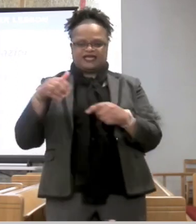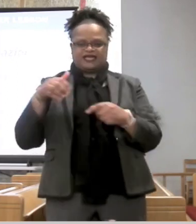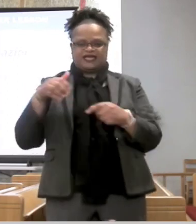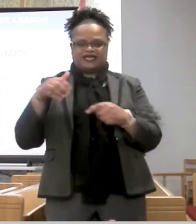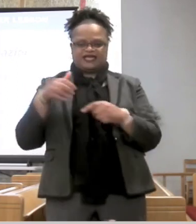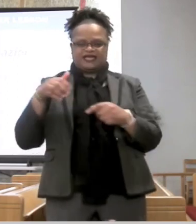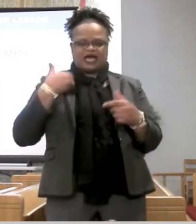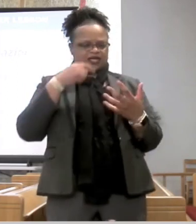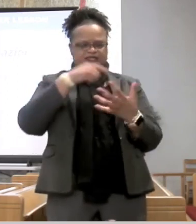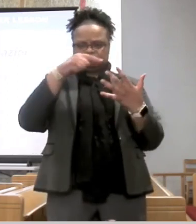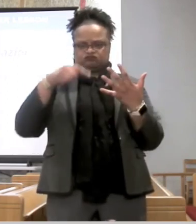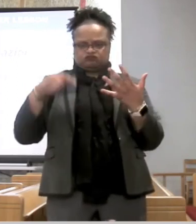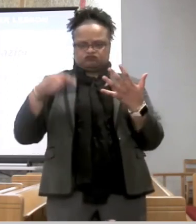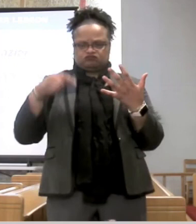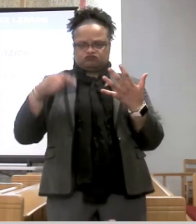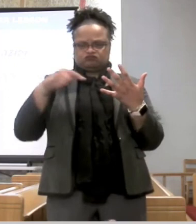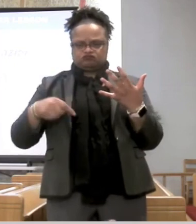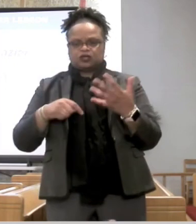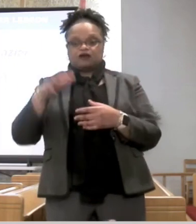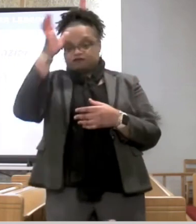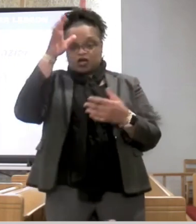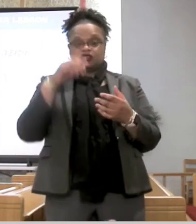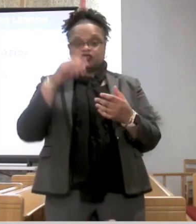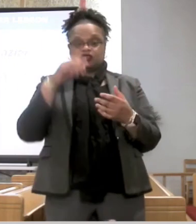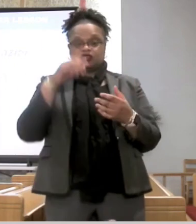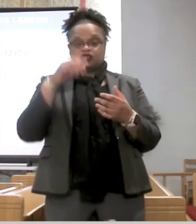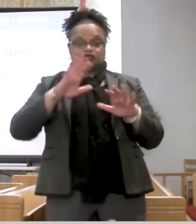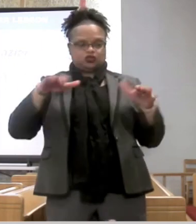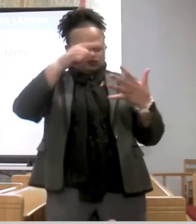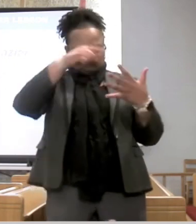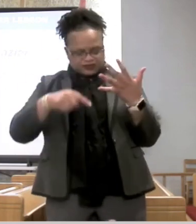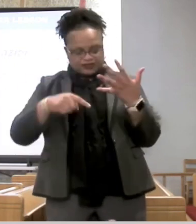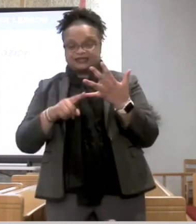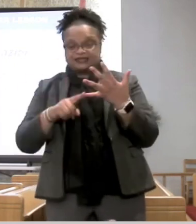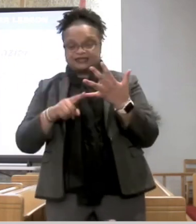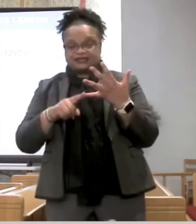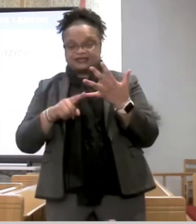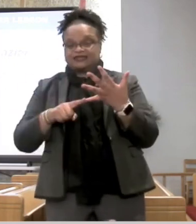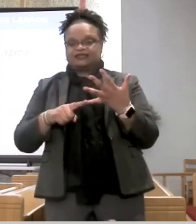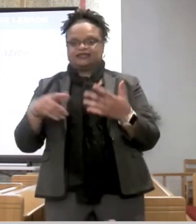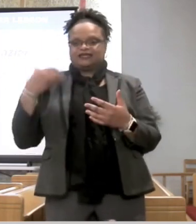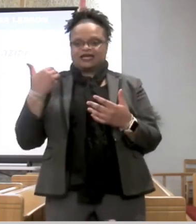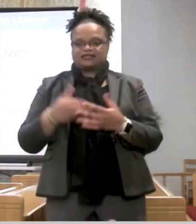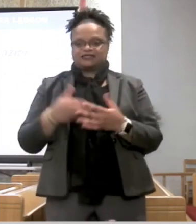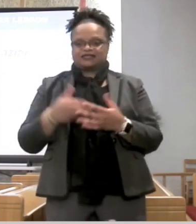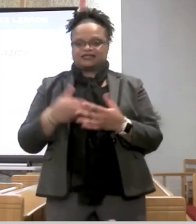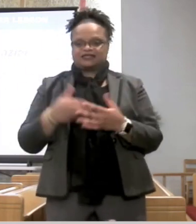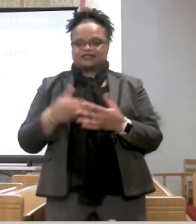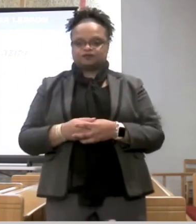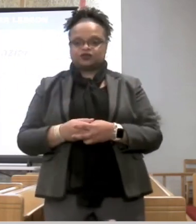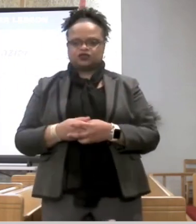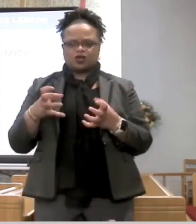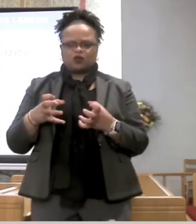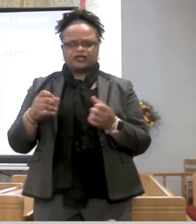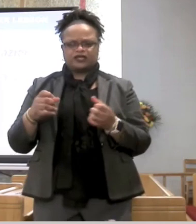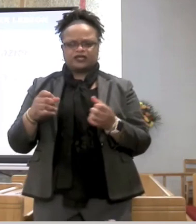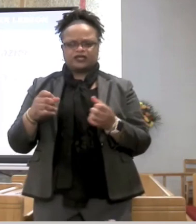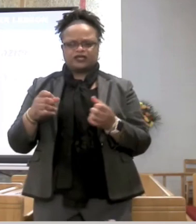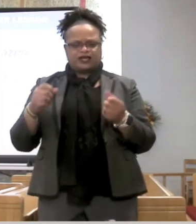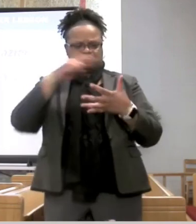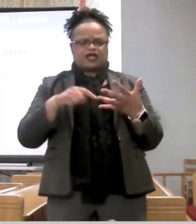Israel, this time, David was pretty much a man over God's own heart, when you think about it. And I'm going to reflect on 5